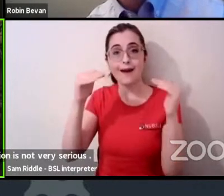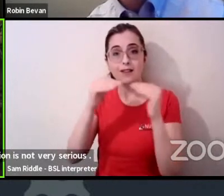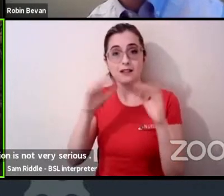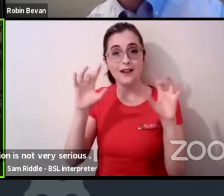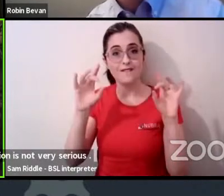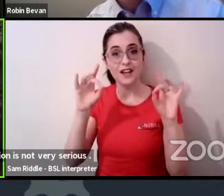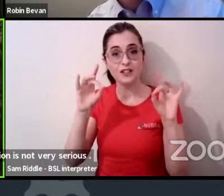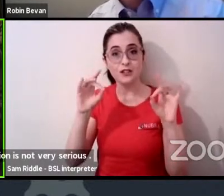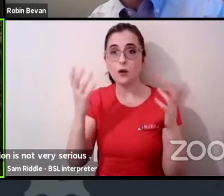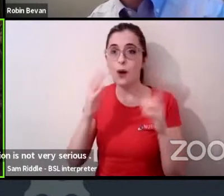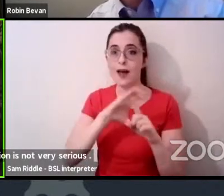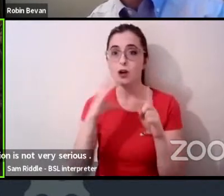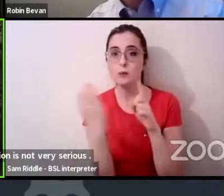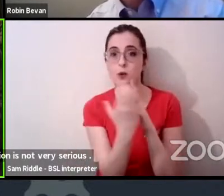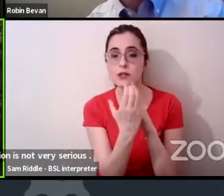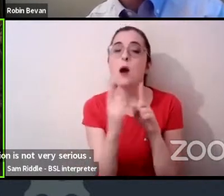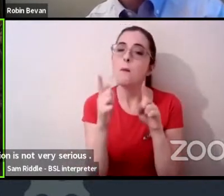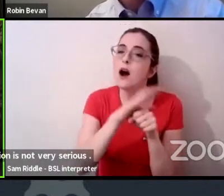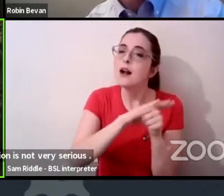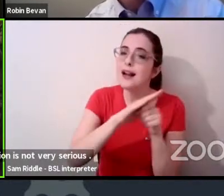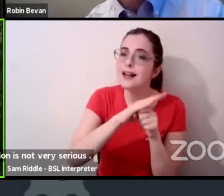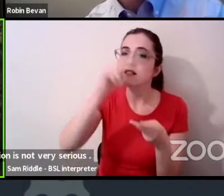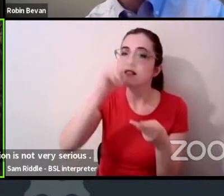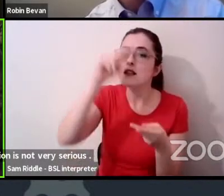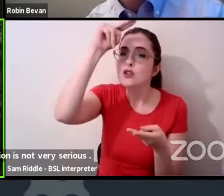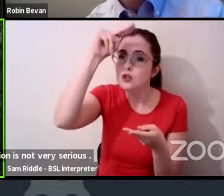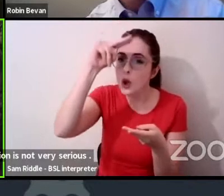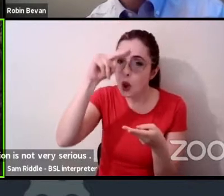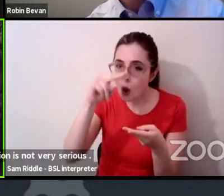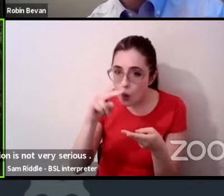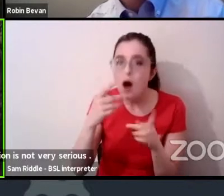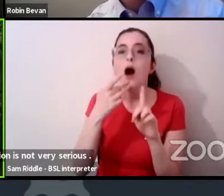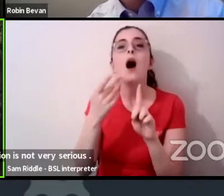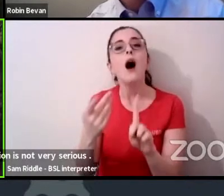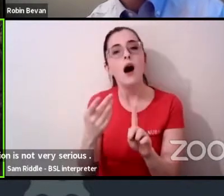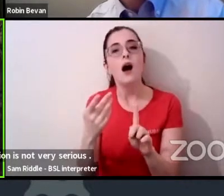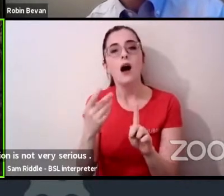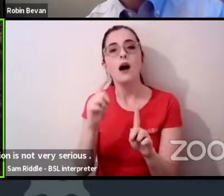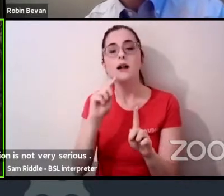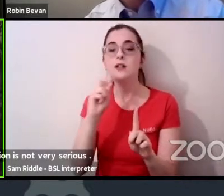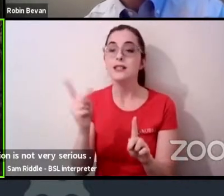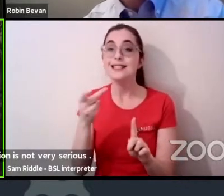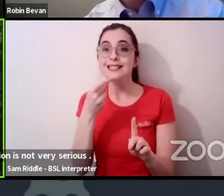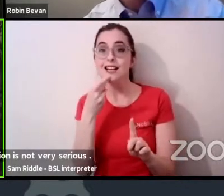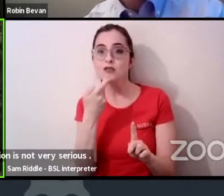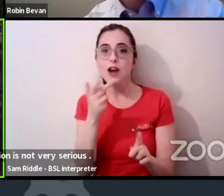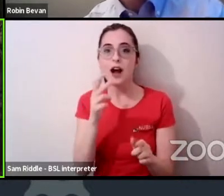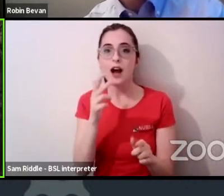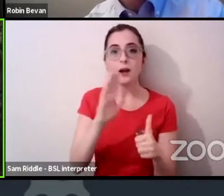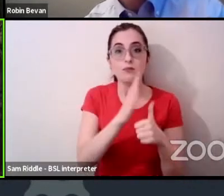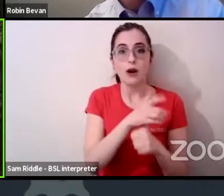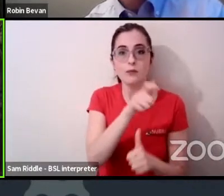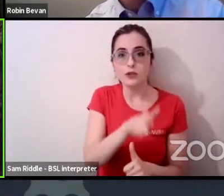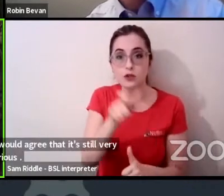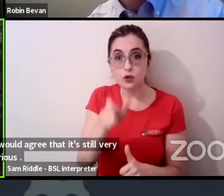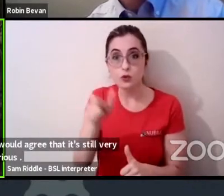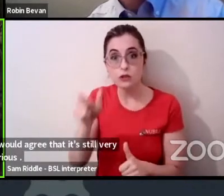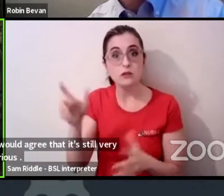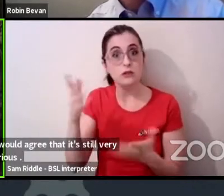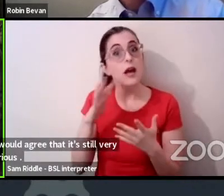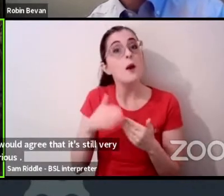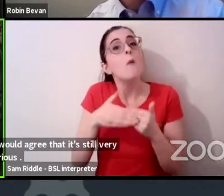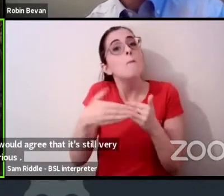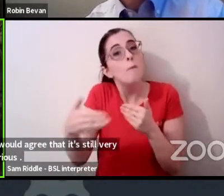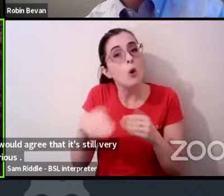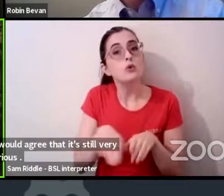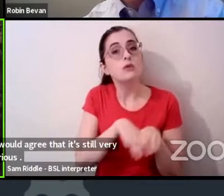Cases are falling, and they are falling amongst secondary students and amongst primary students in most of the country, not everywhere,